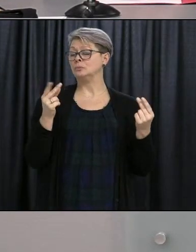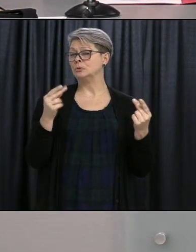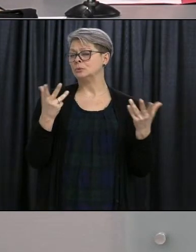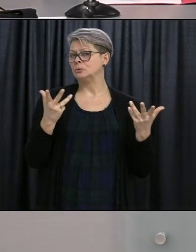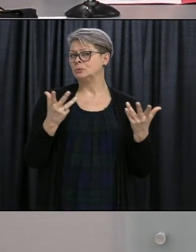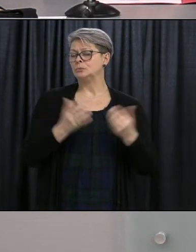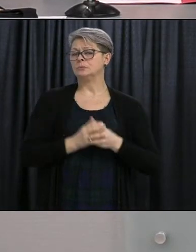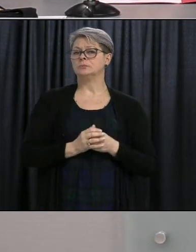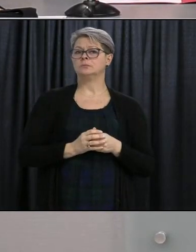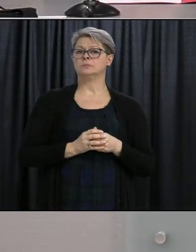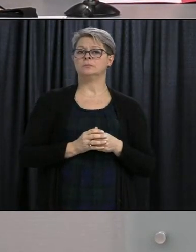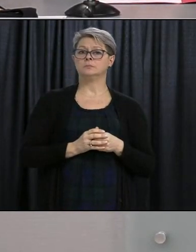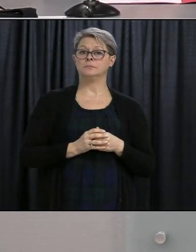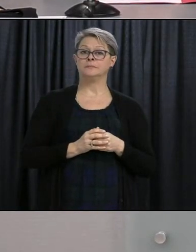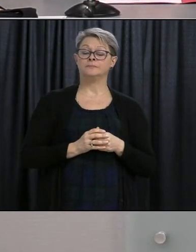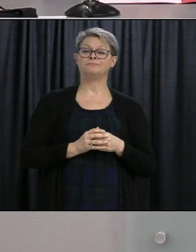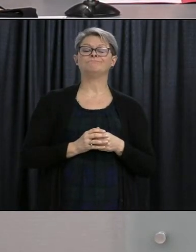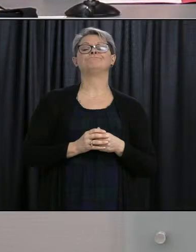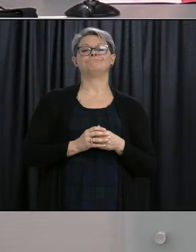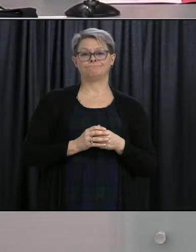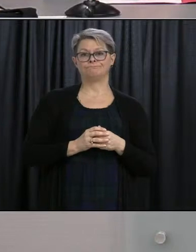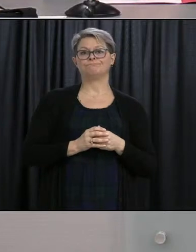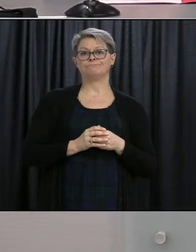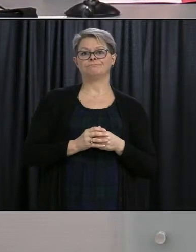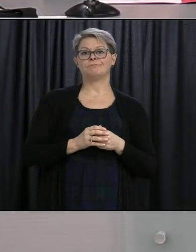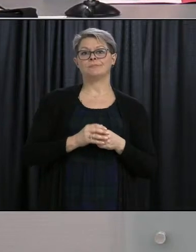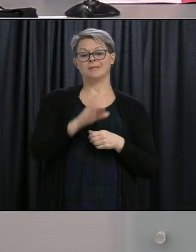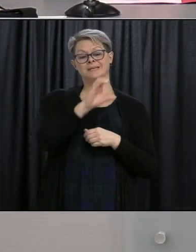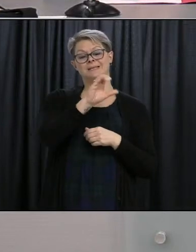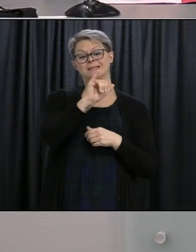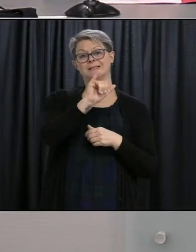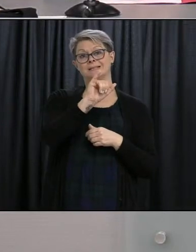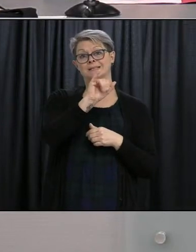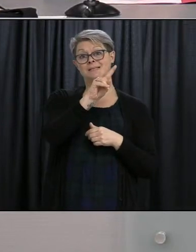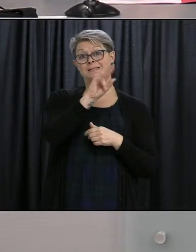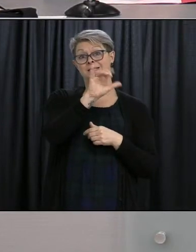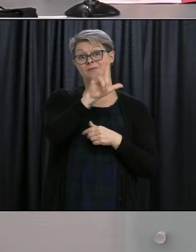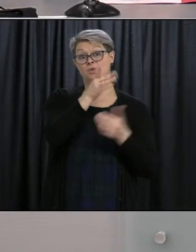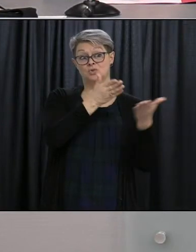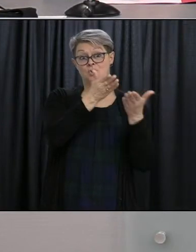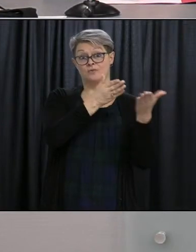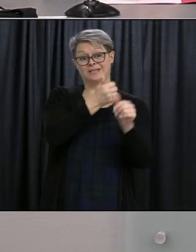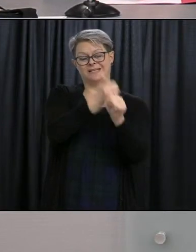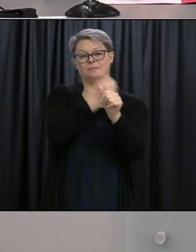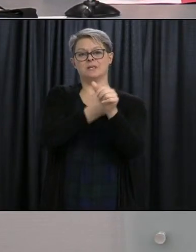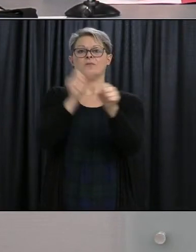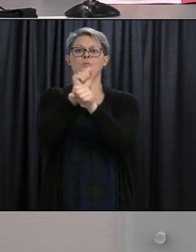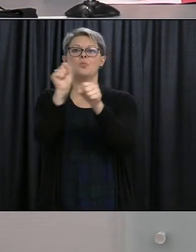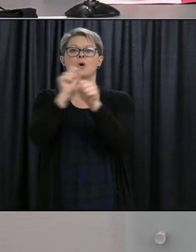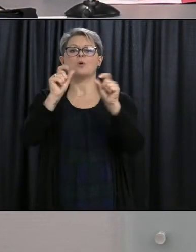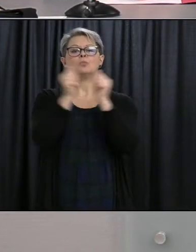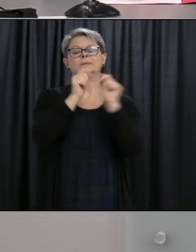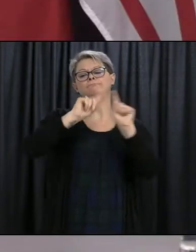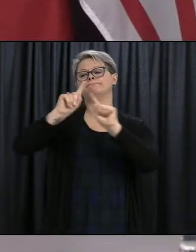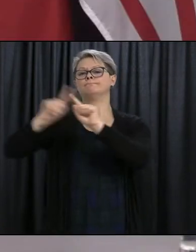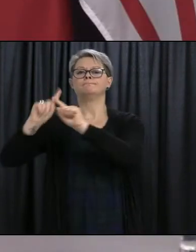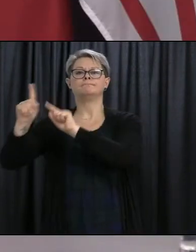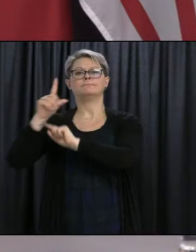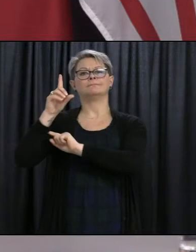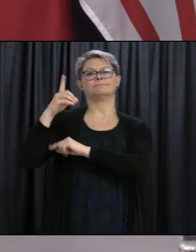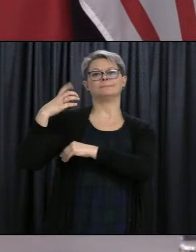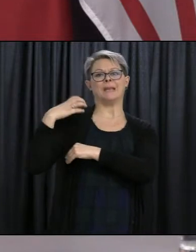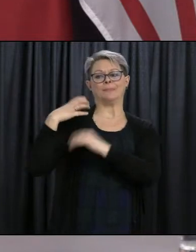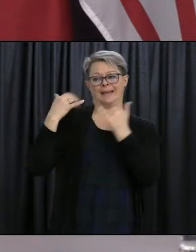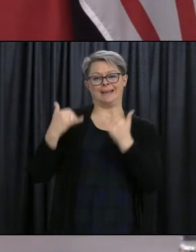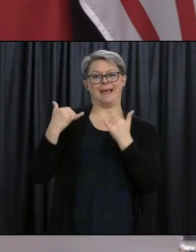My understanding is that the clerk of the civil service is working with all the deputies right now to ensure appropriate work from